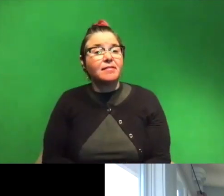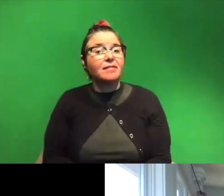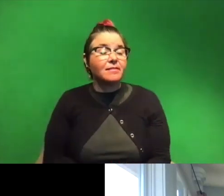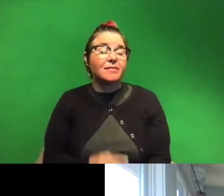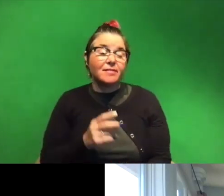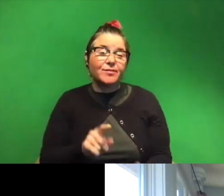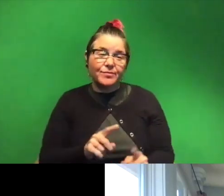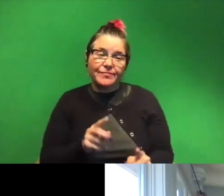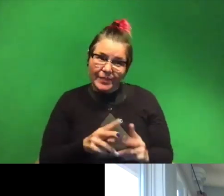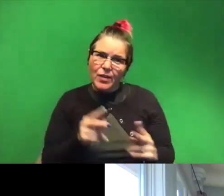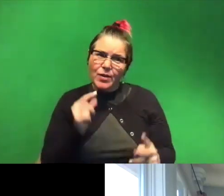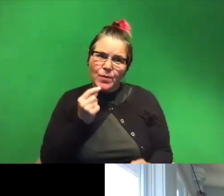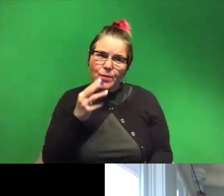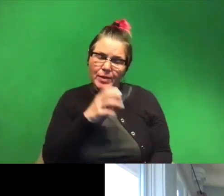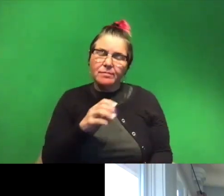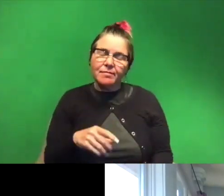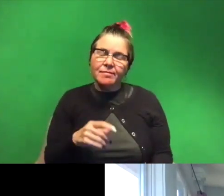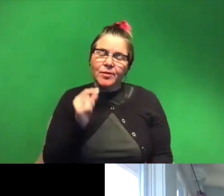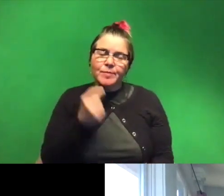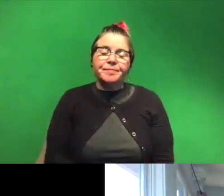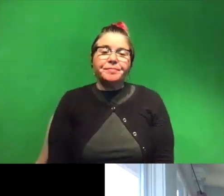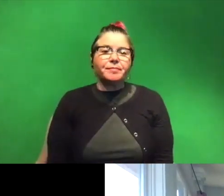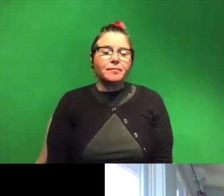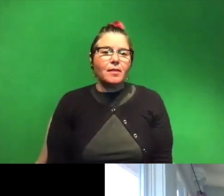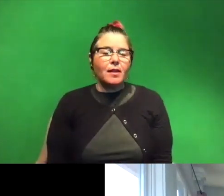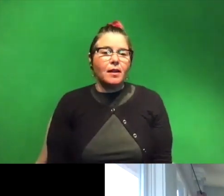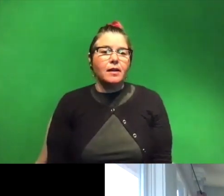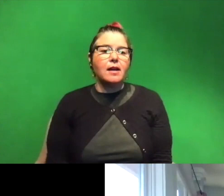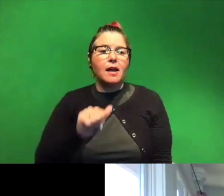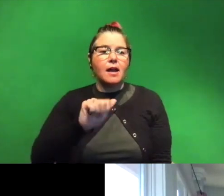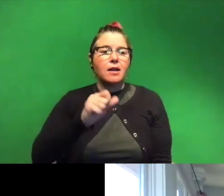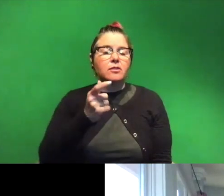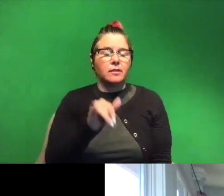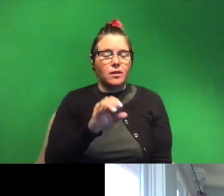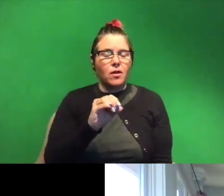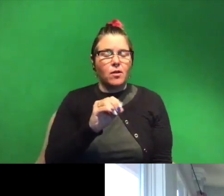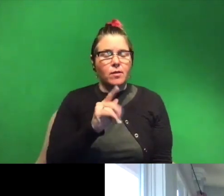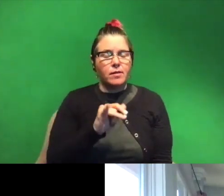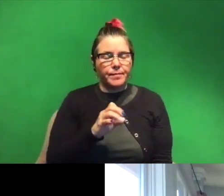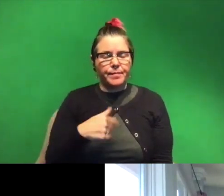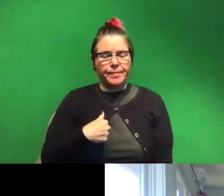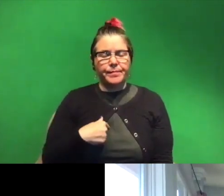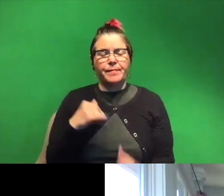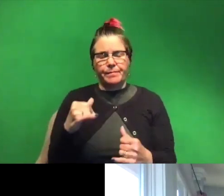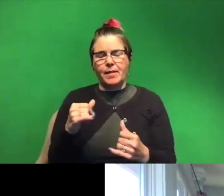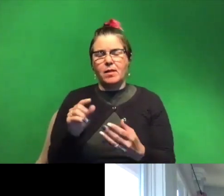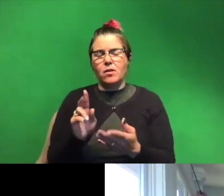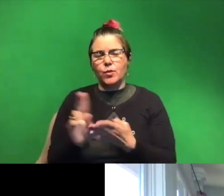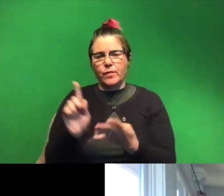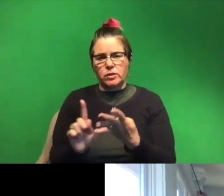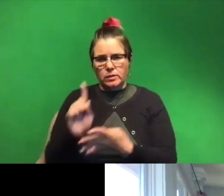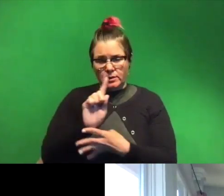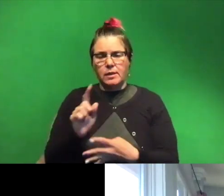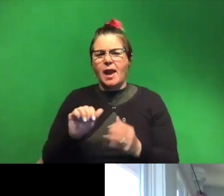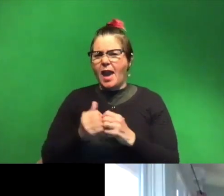really weird and cool. Coelacanths. Oh, cool. Ashley Oki would like to know, I'm a fellow undergrad. How and when did you